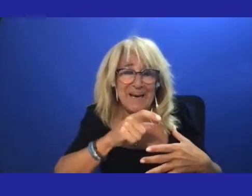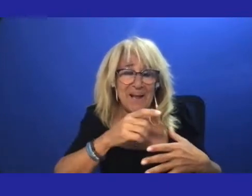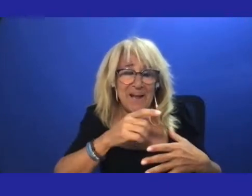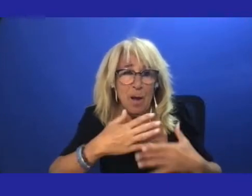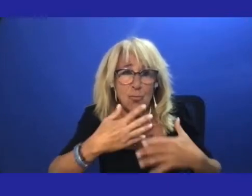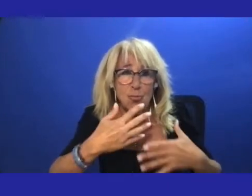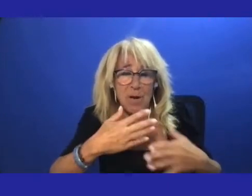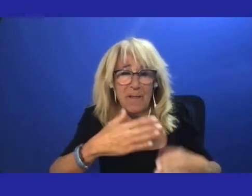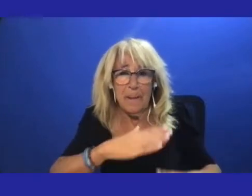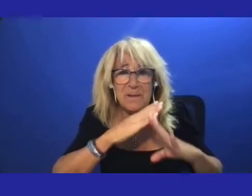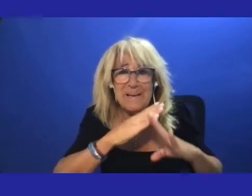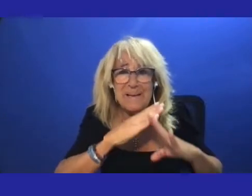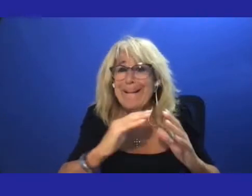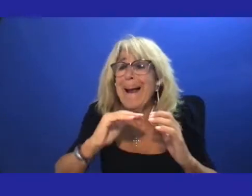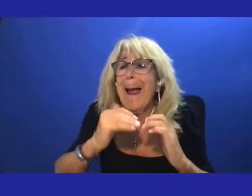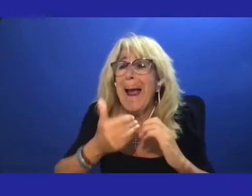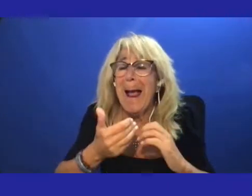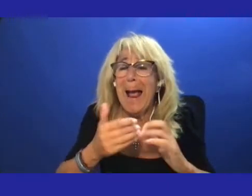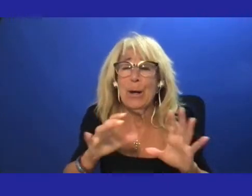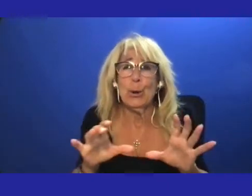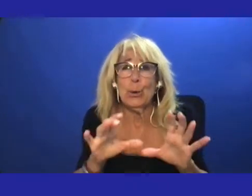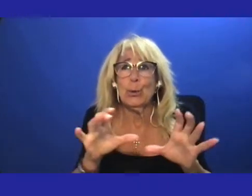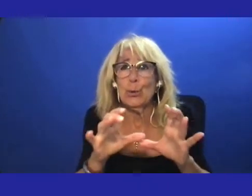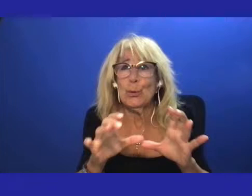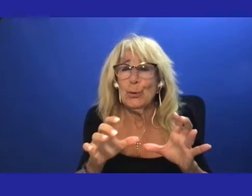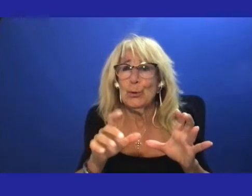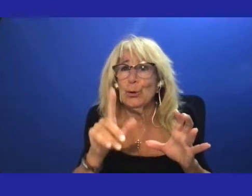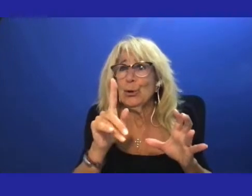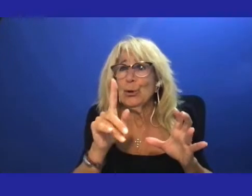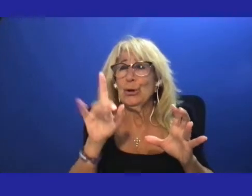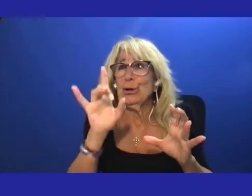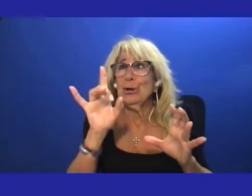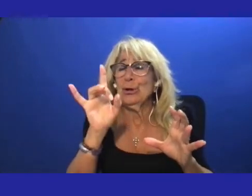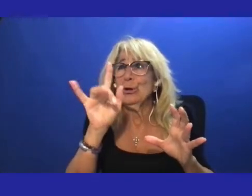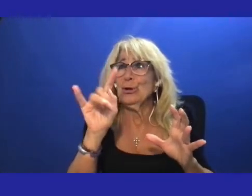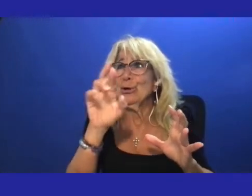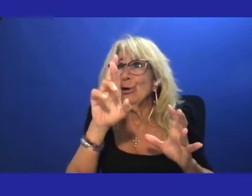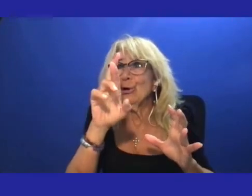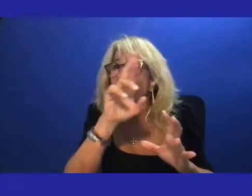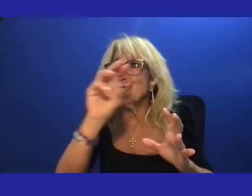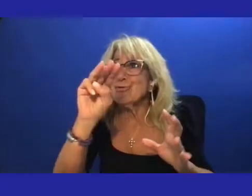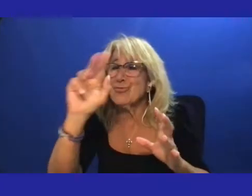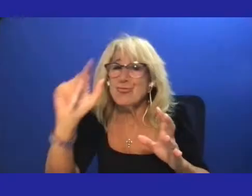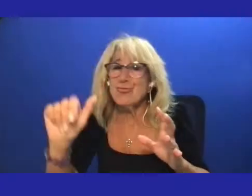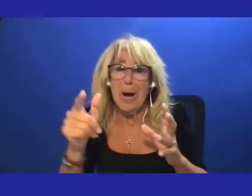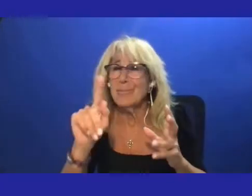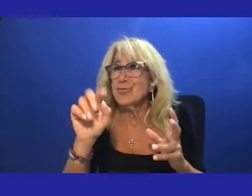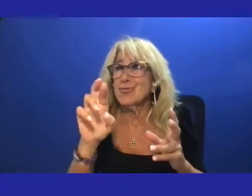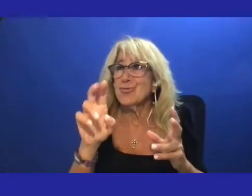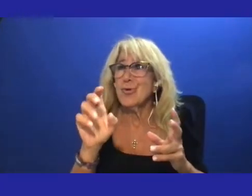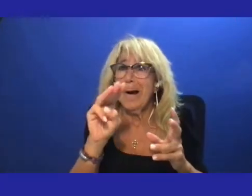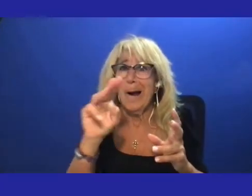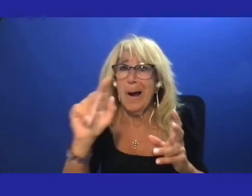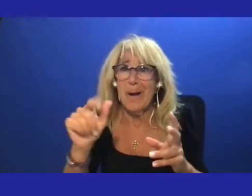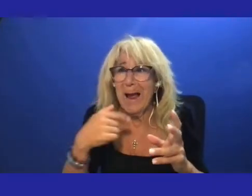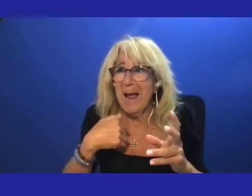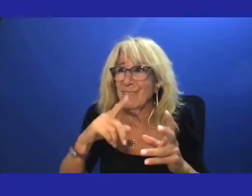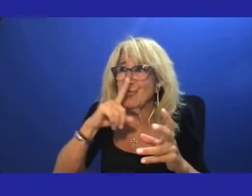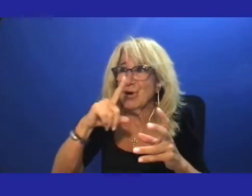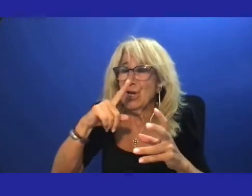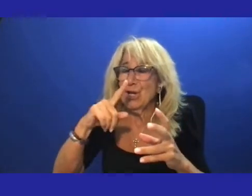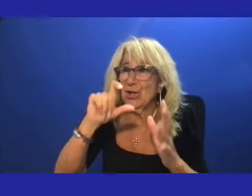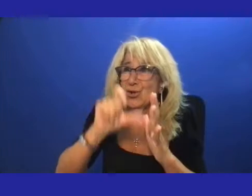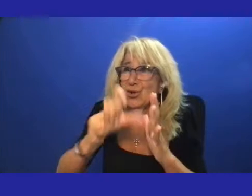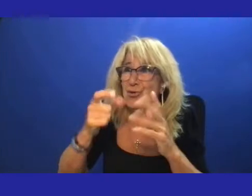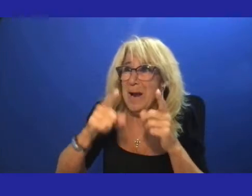How do you do a trauma surgery using the Kutsu program, where we actually have real surgery happening, allowing residents to